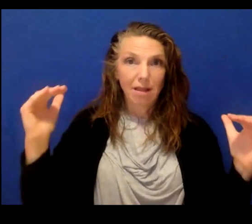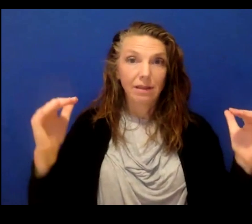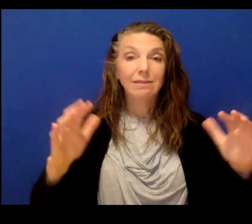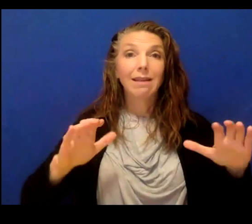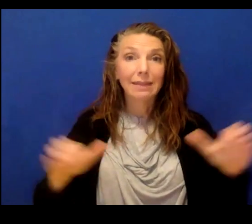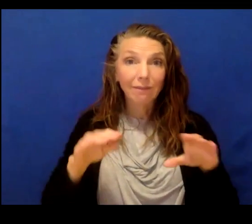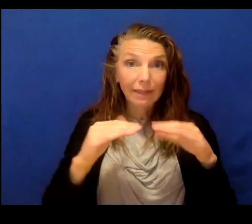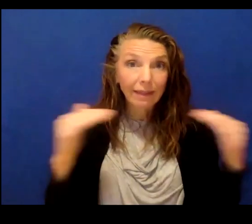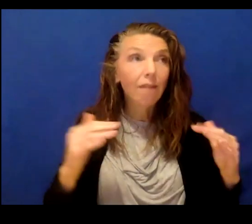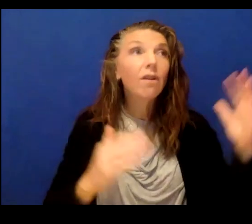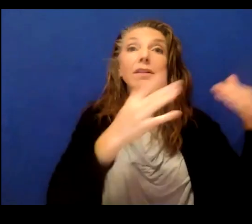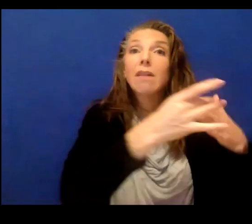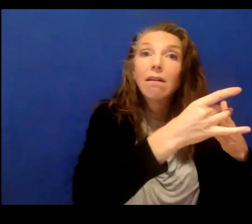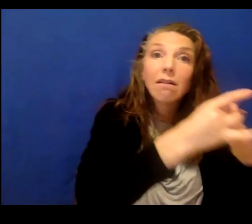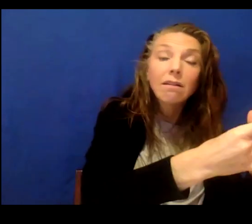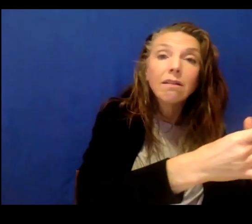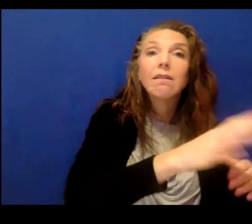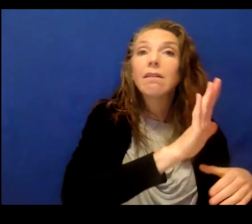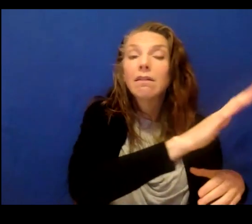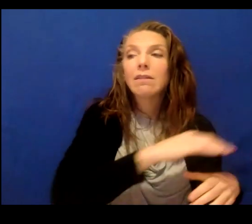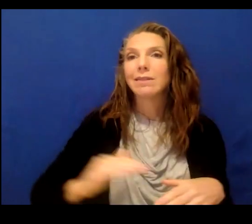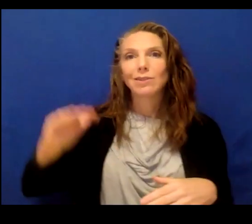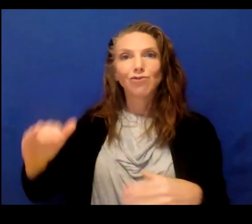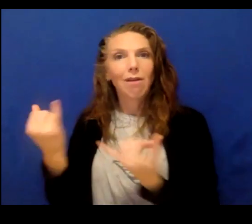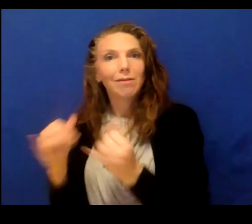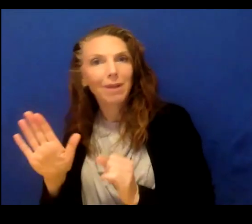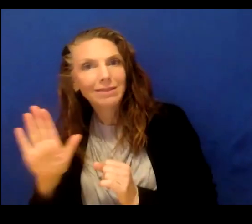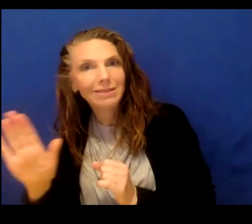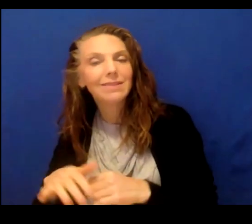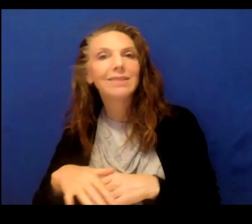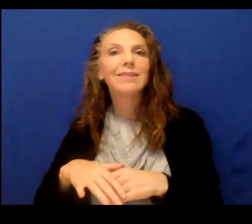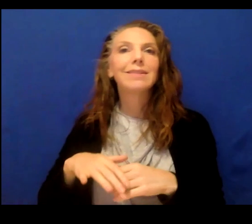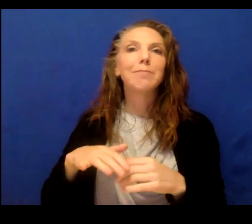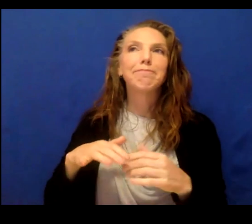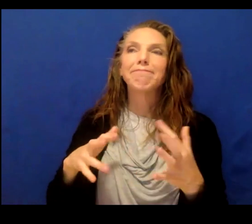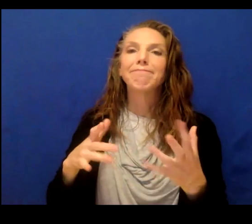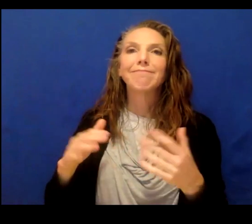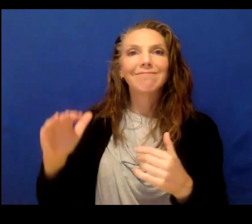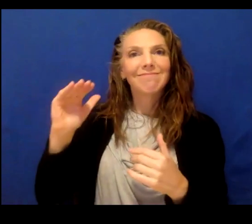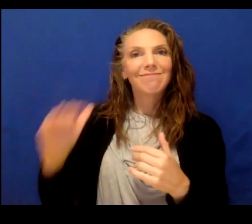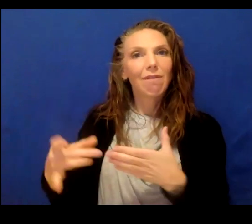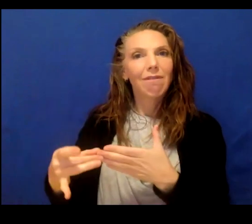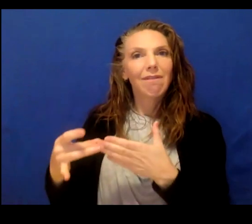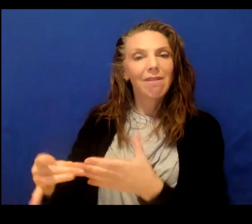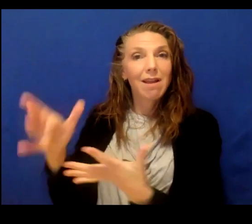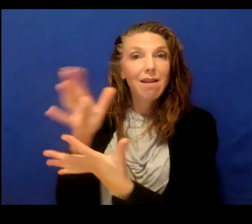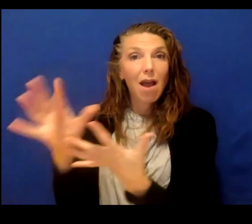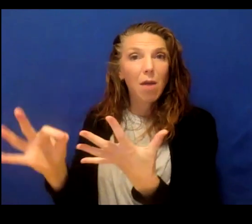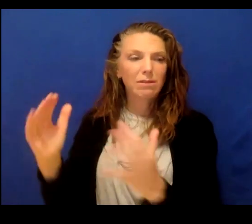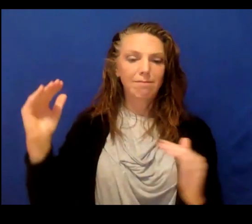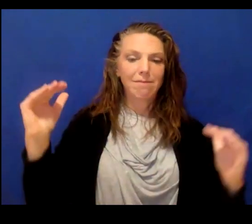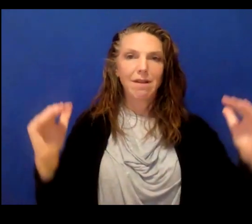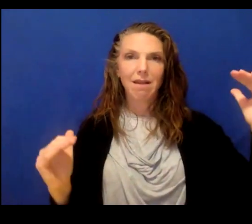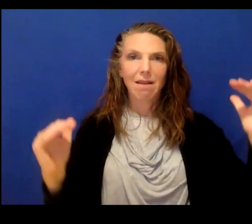activity level and adult directedness and child autonomy and child-led